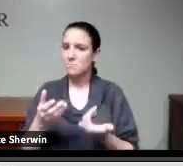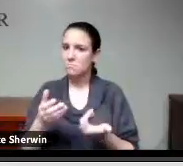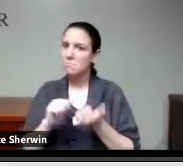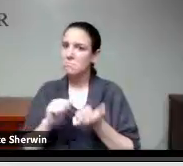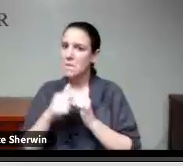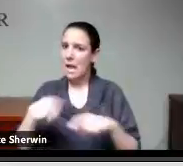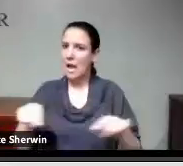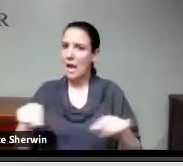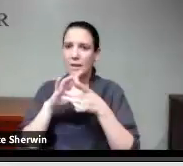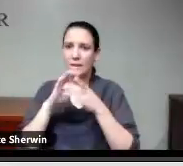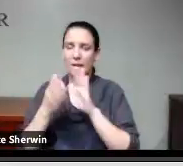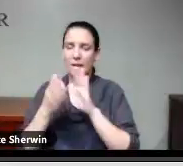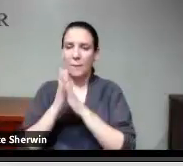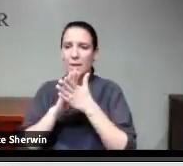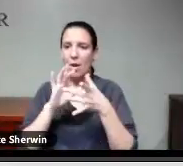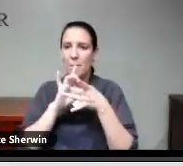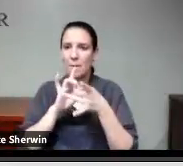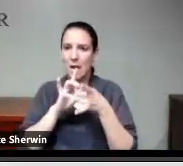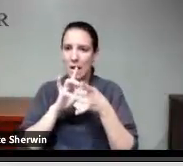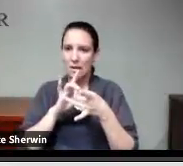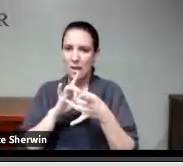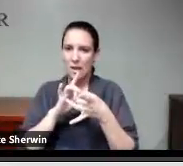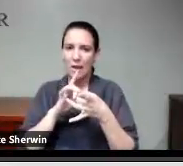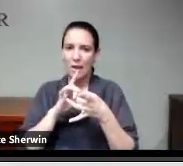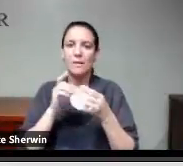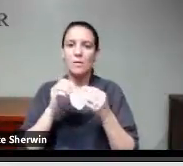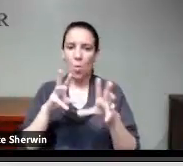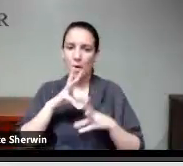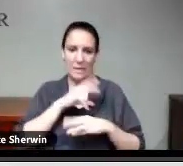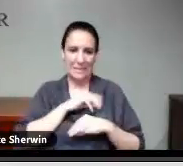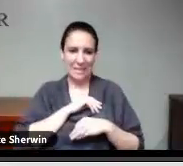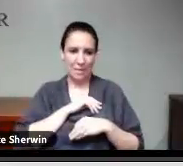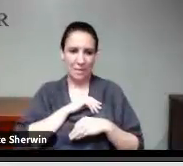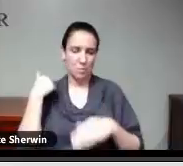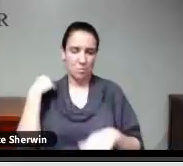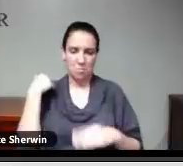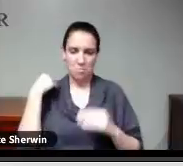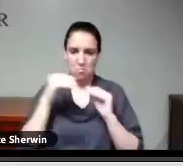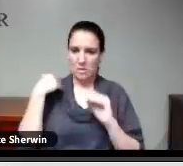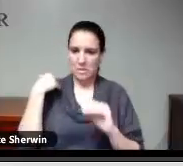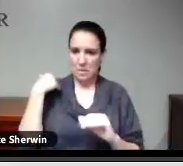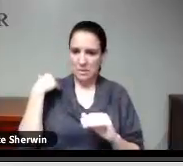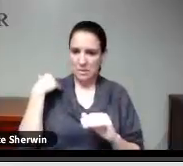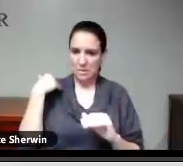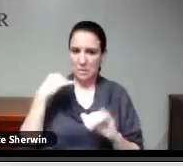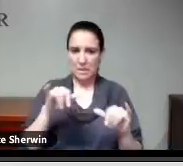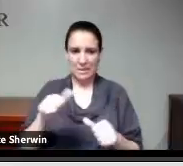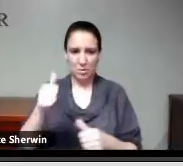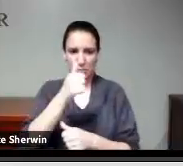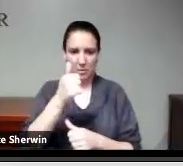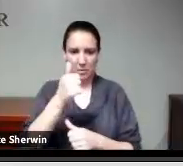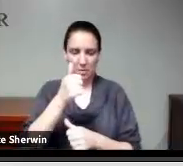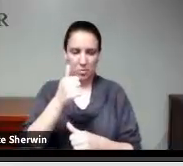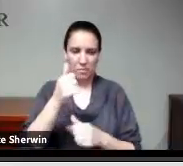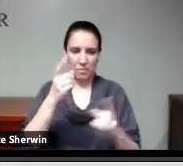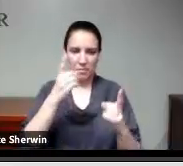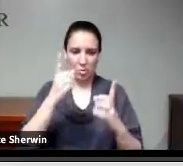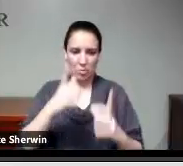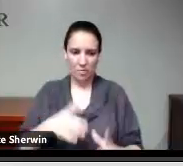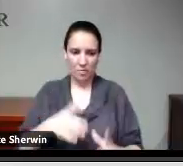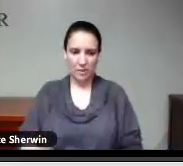ally or take on new ally responsibilities in their role as supervisors or managers. So you can